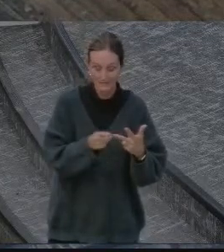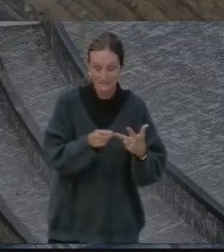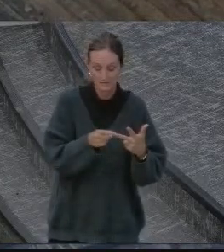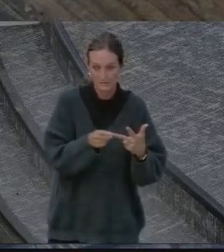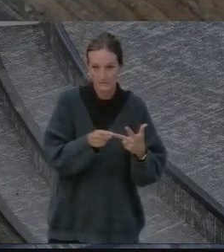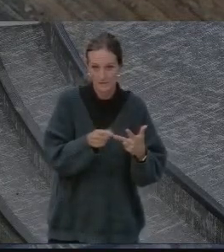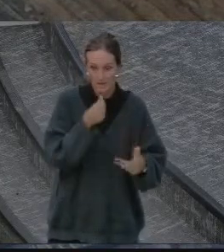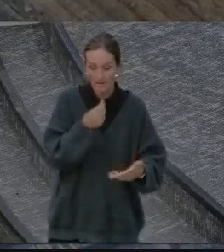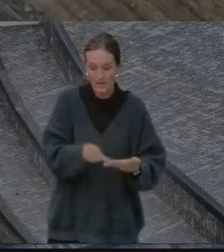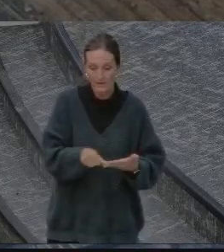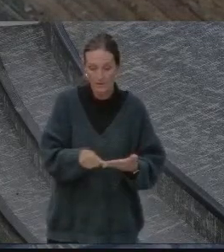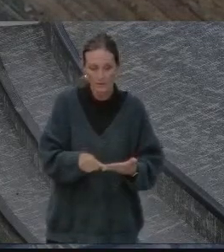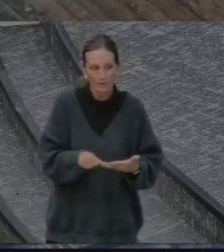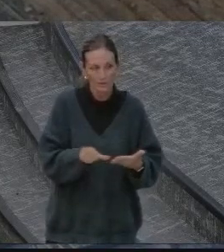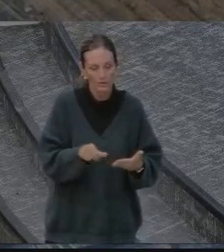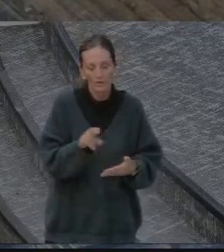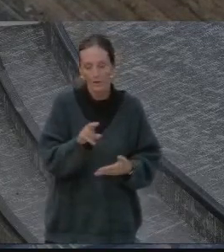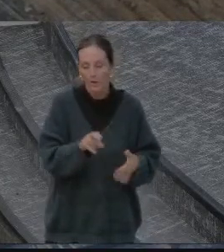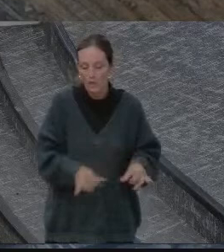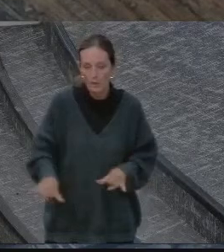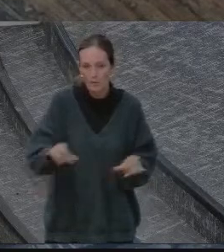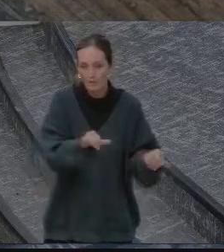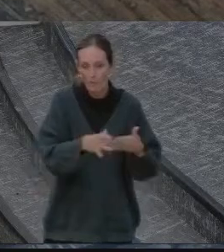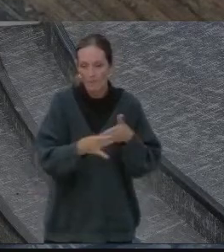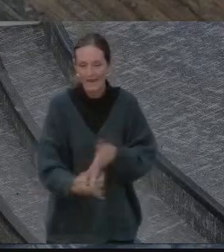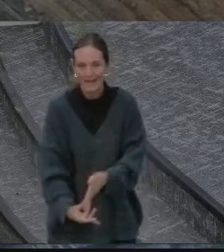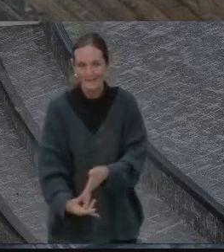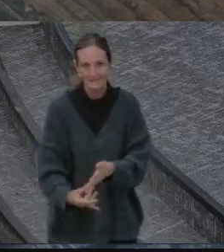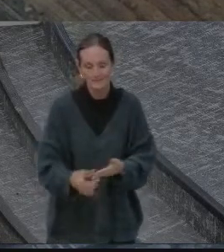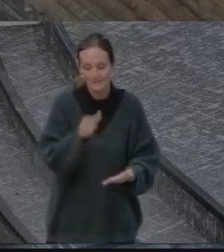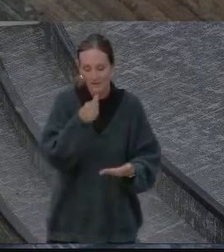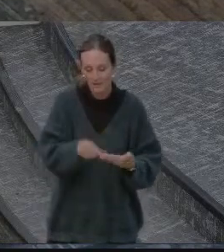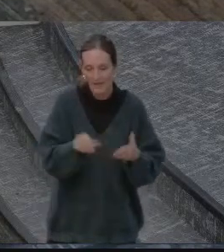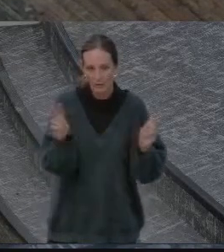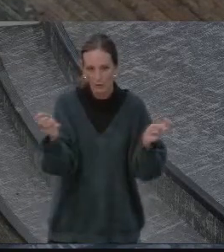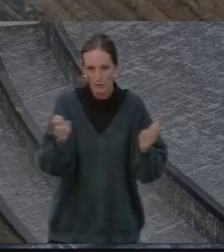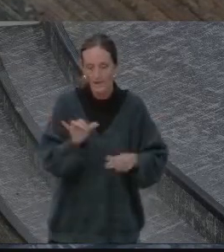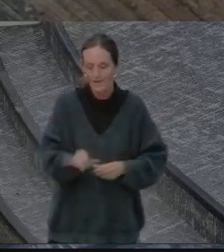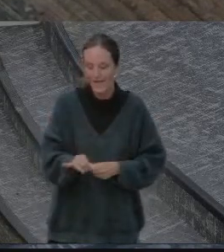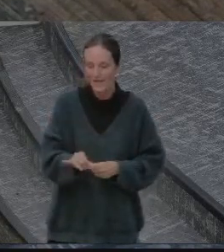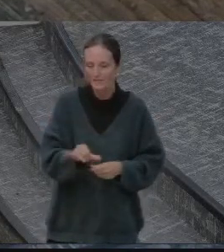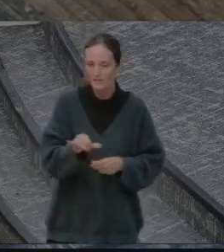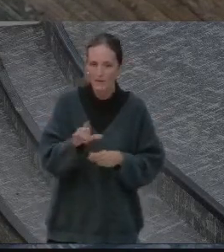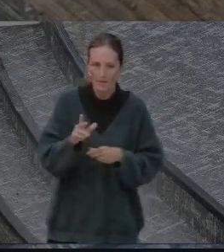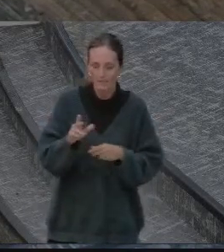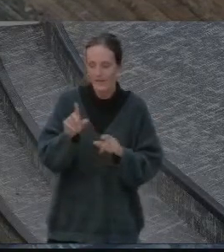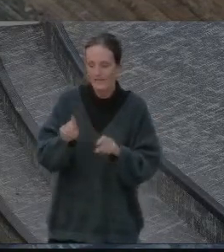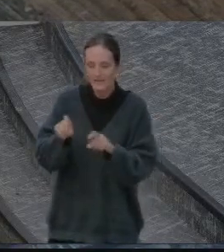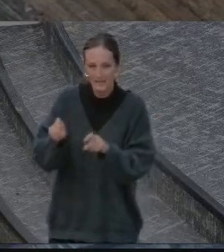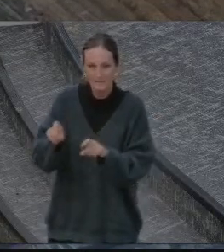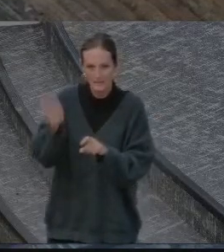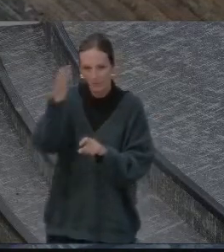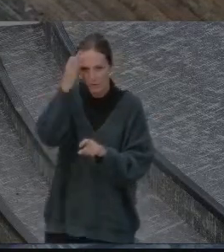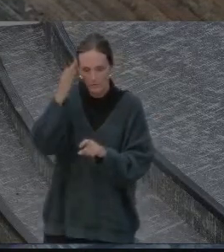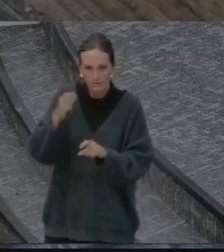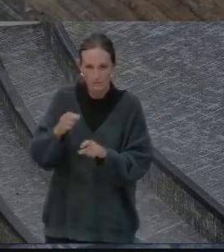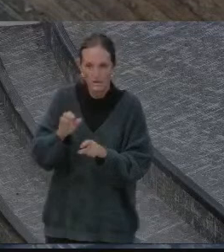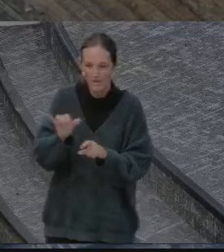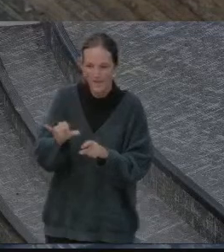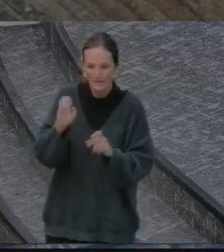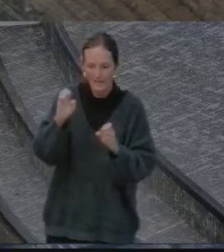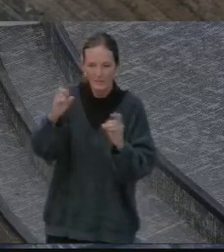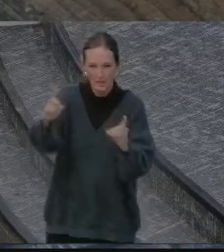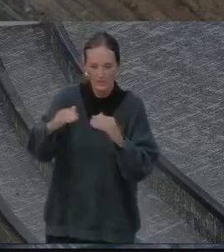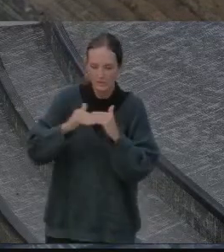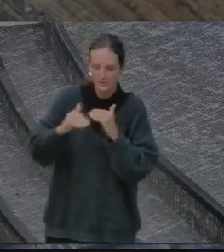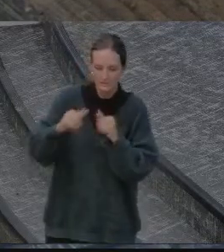is our uniform guidance letter, and that relates to testing over federal programs, including, in this case, the Education Stabilization